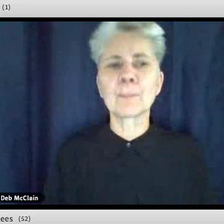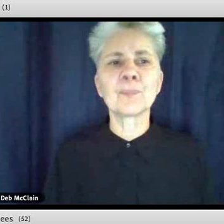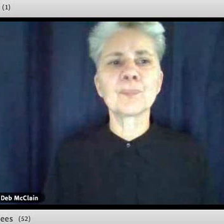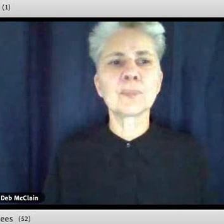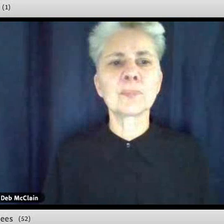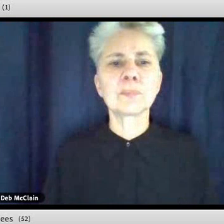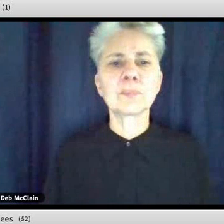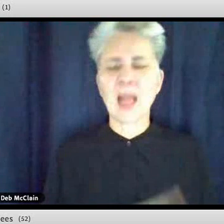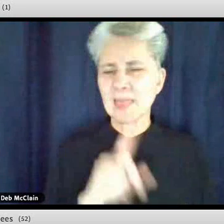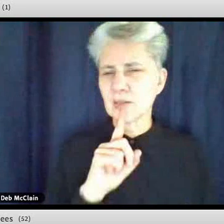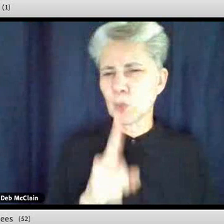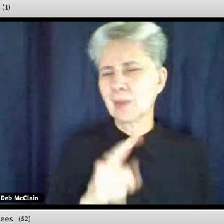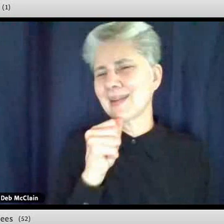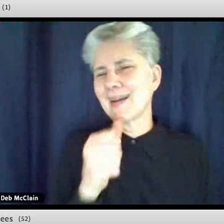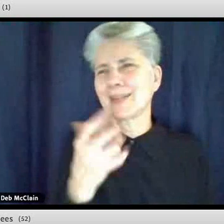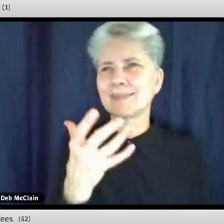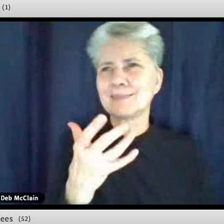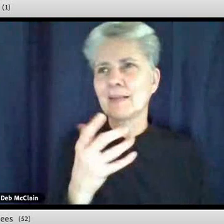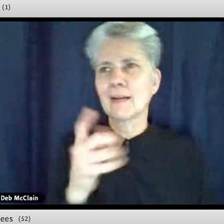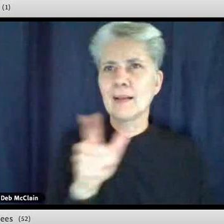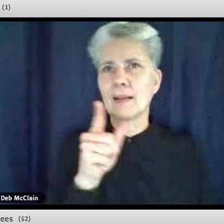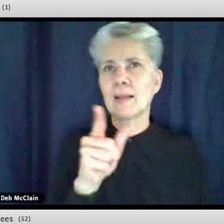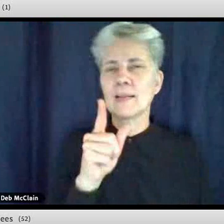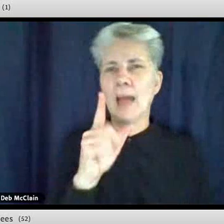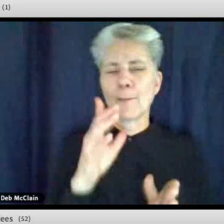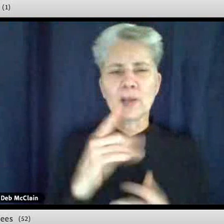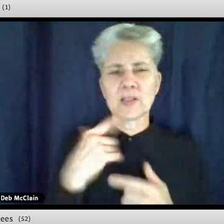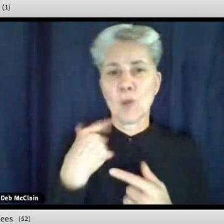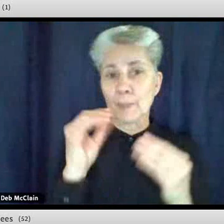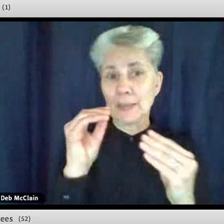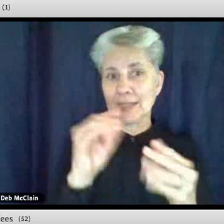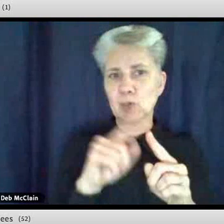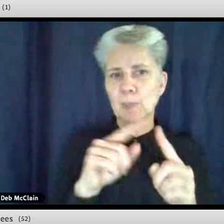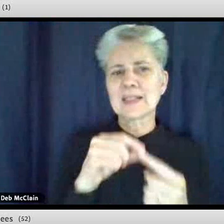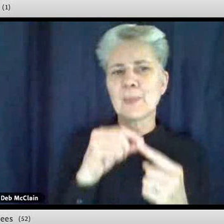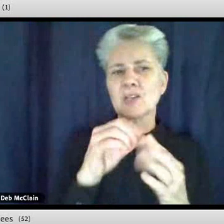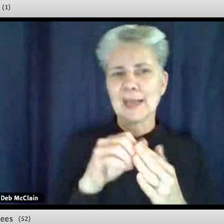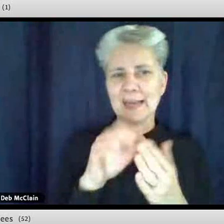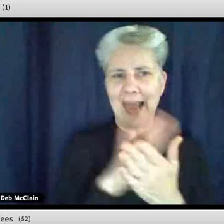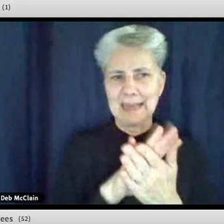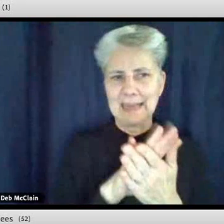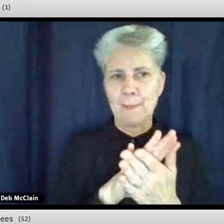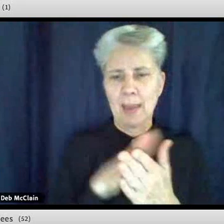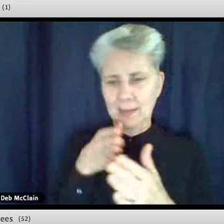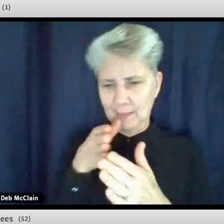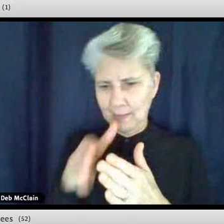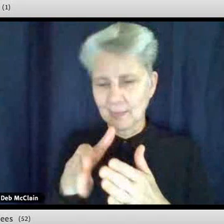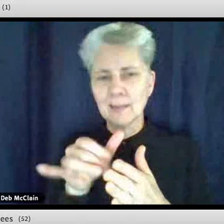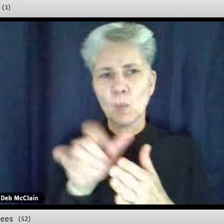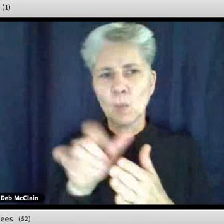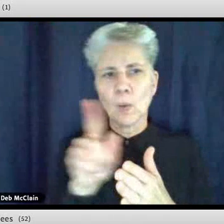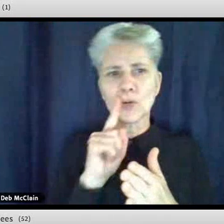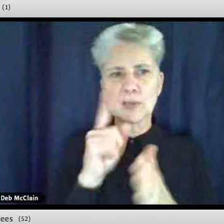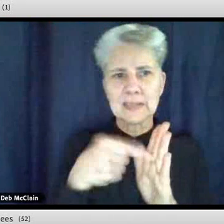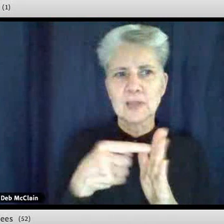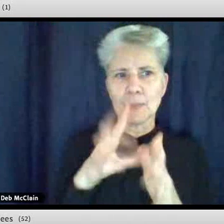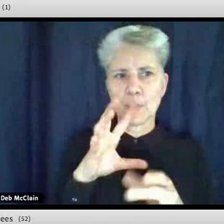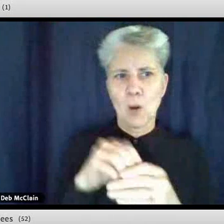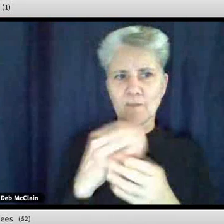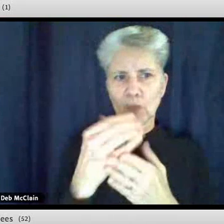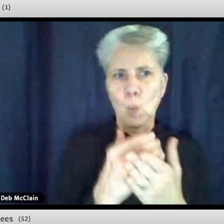you can do to help. Which is real. I mean, not librarians have always been teachers, but especially in academic where